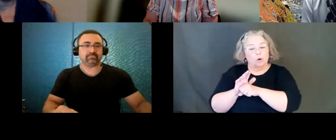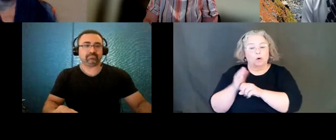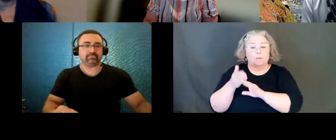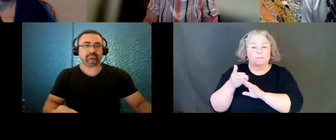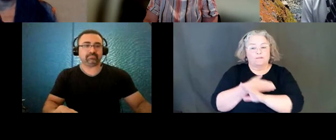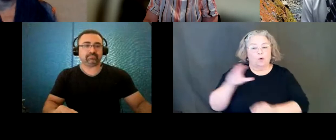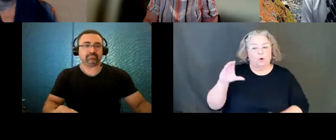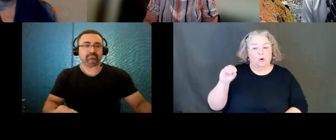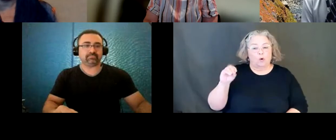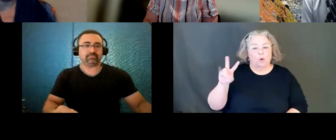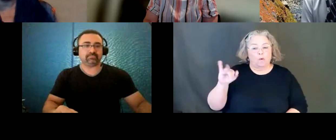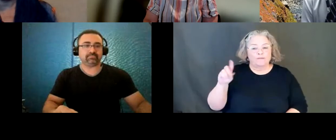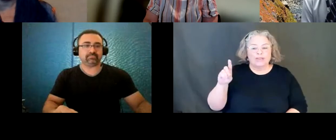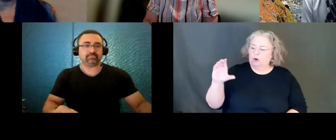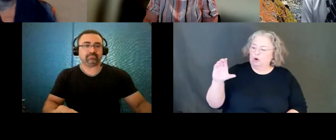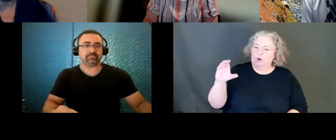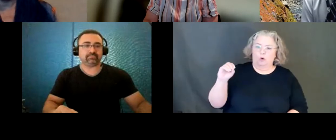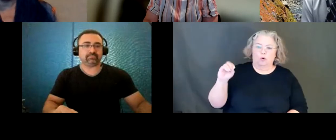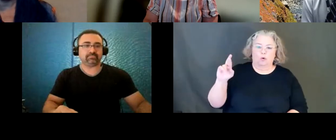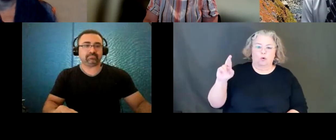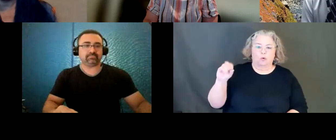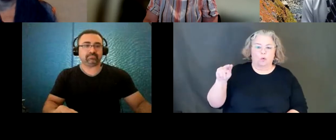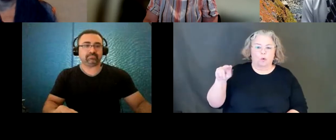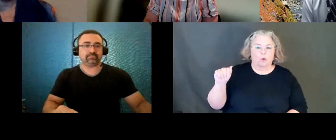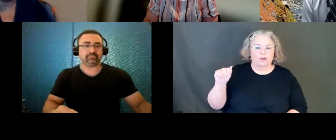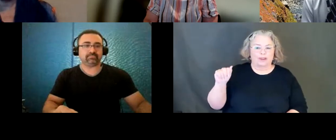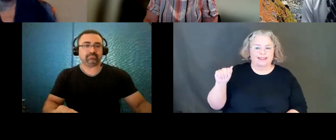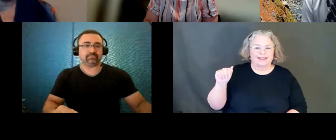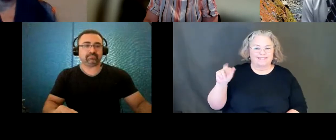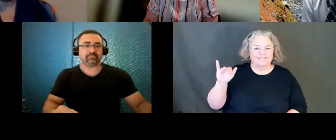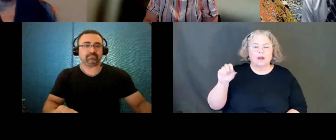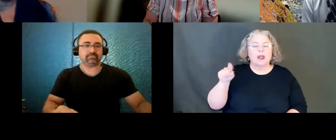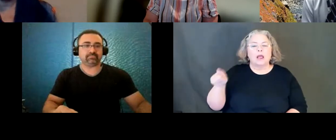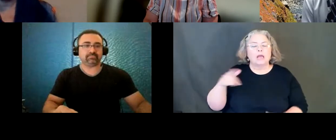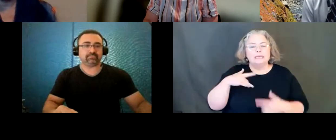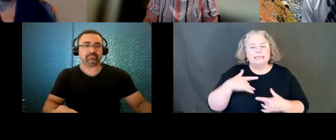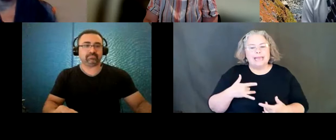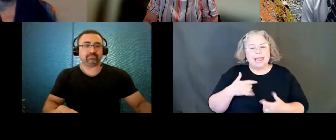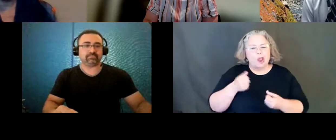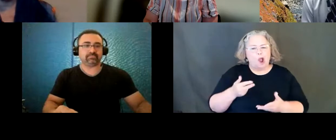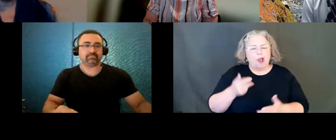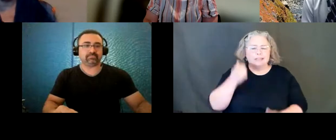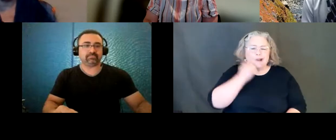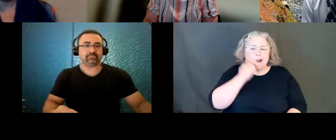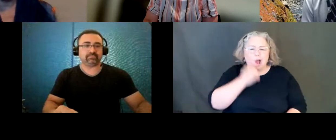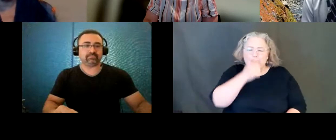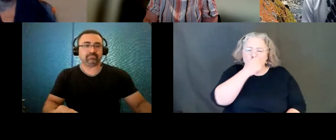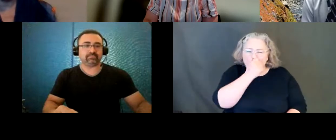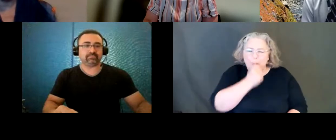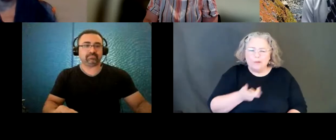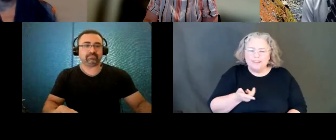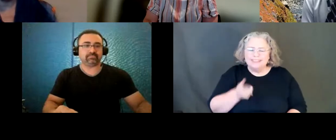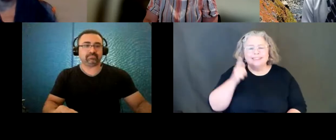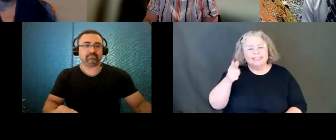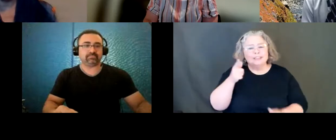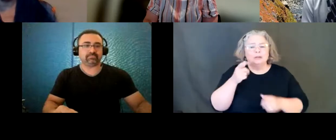COVID are one of the most common causes of the common cold. And the reason that you can get infected